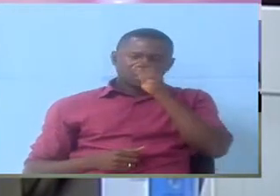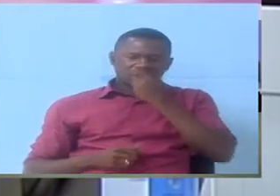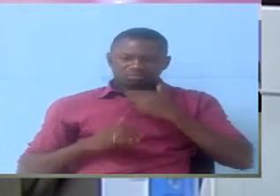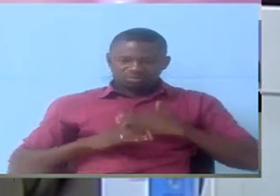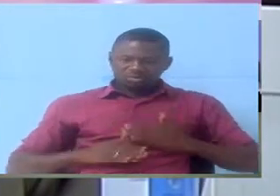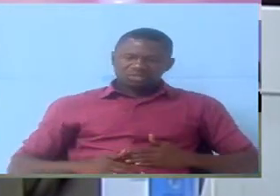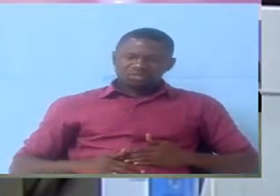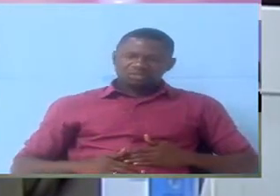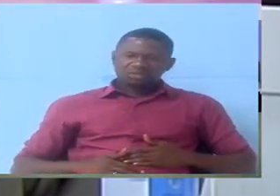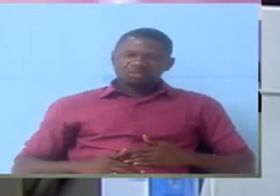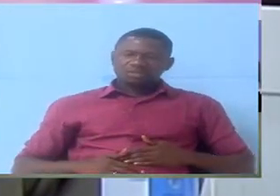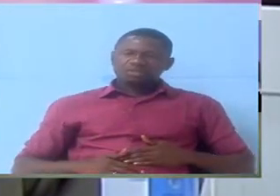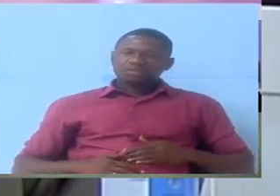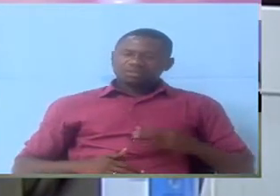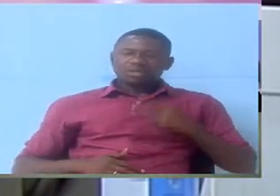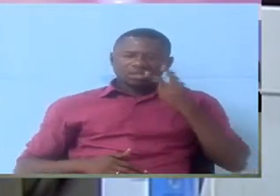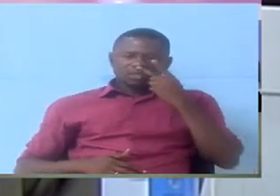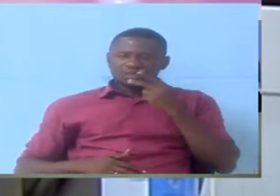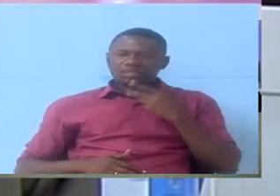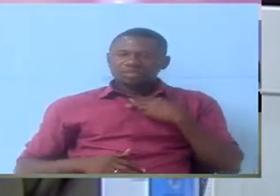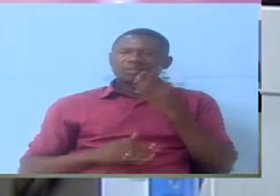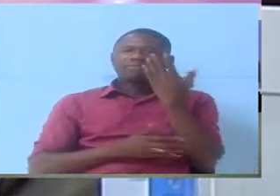Burfoot.